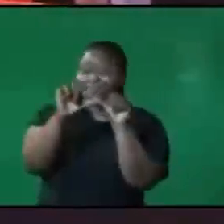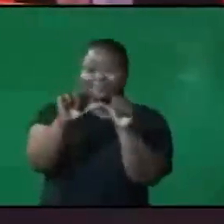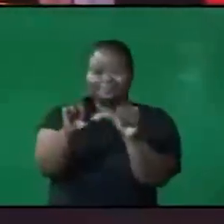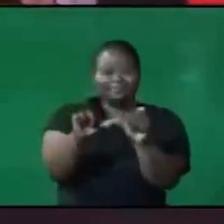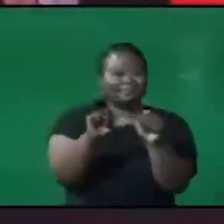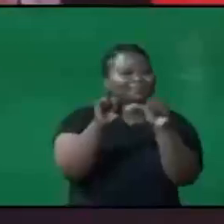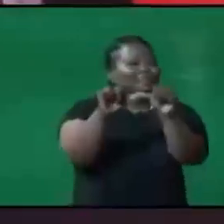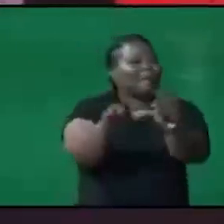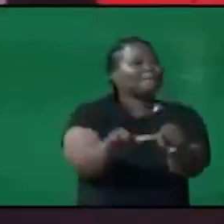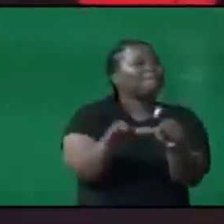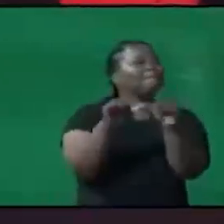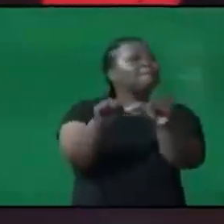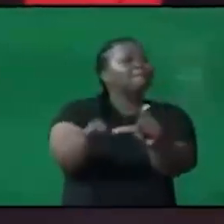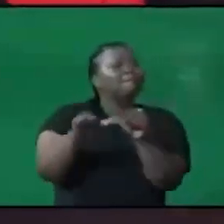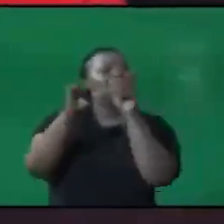Siyaya.